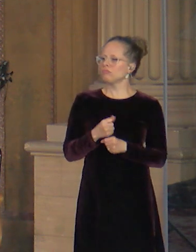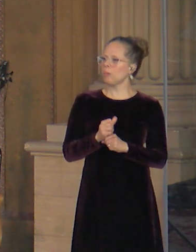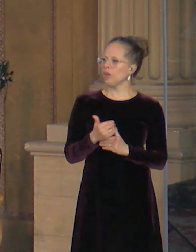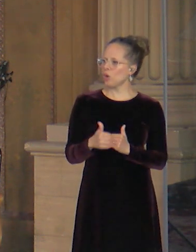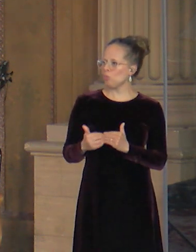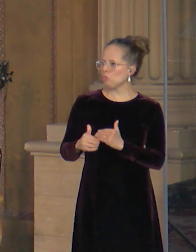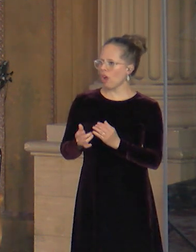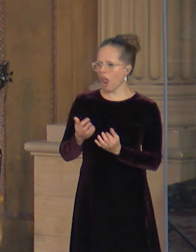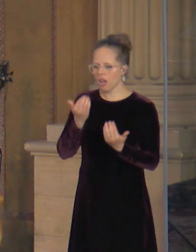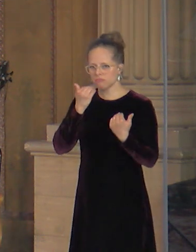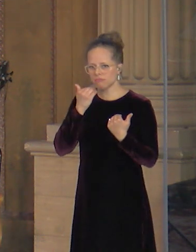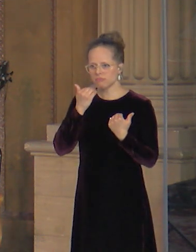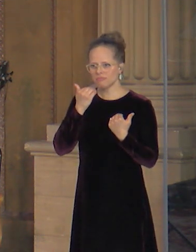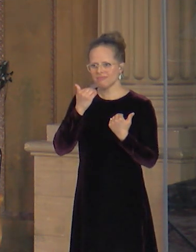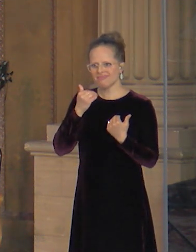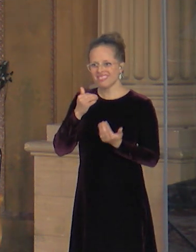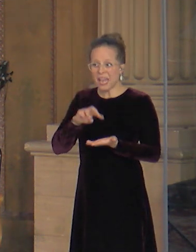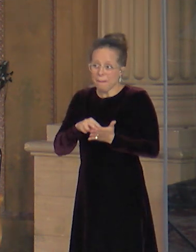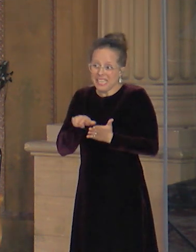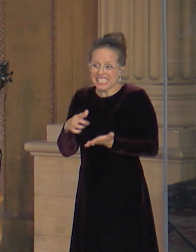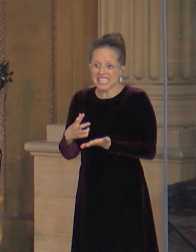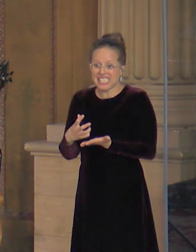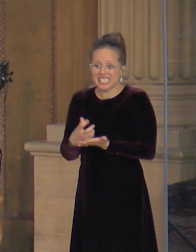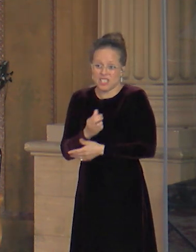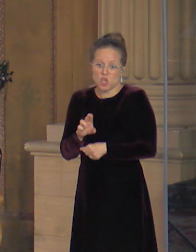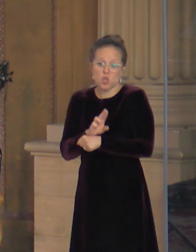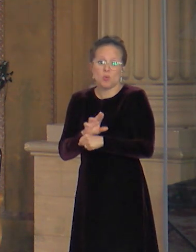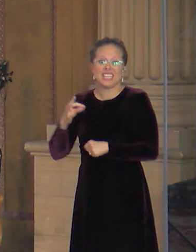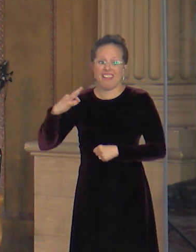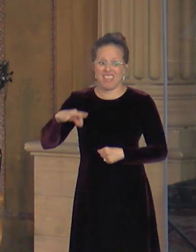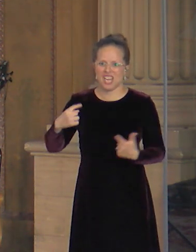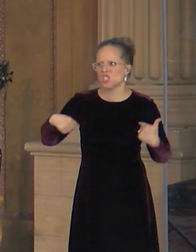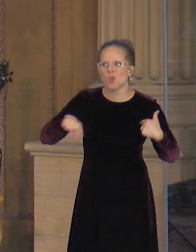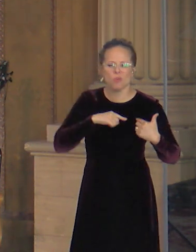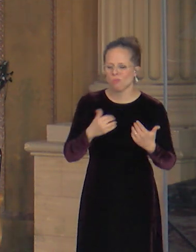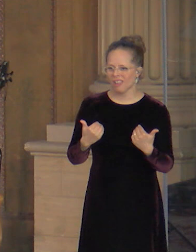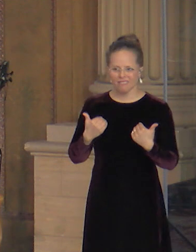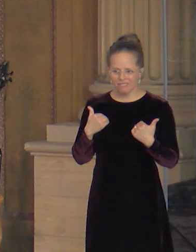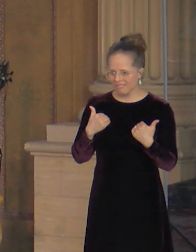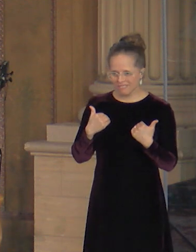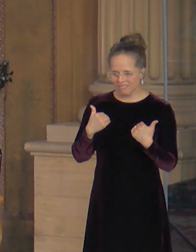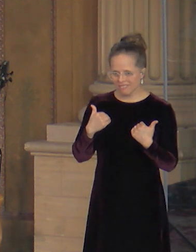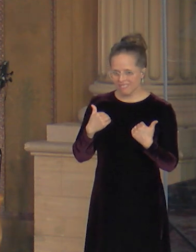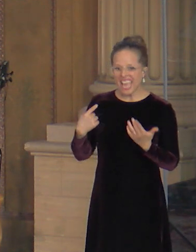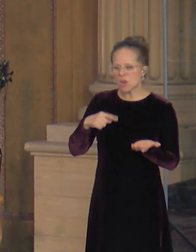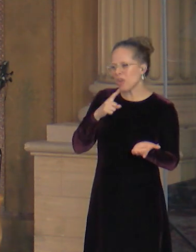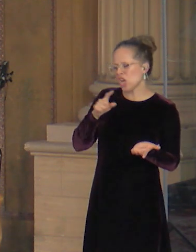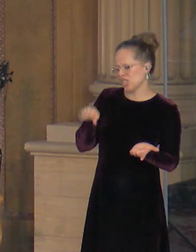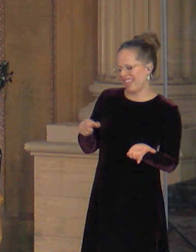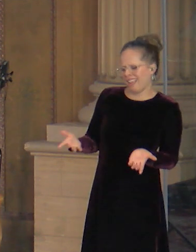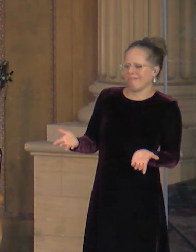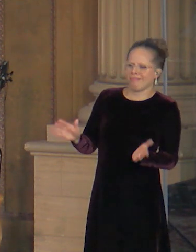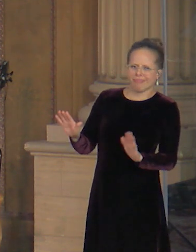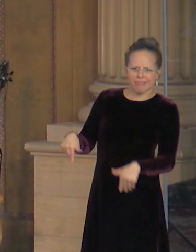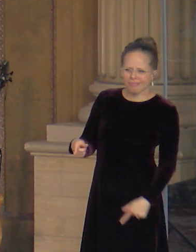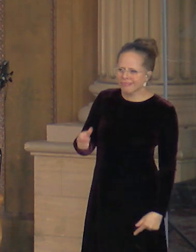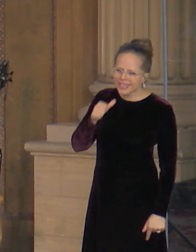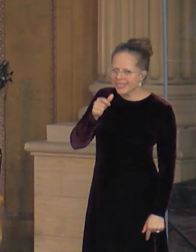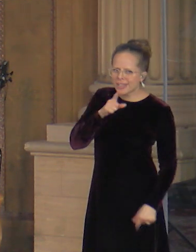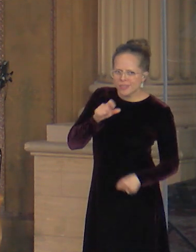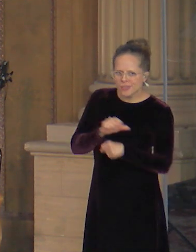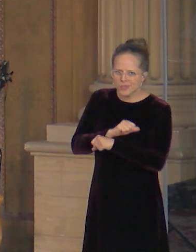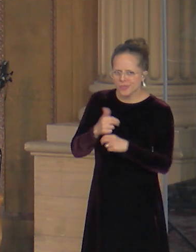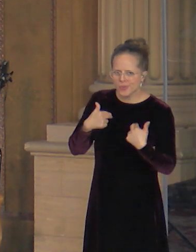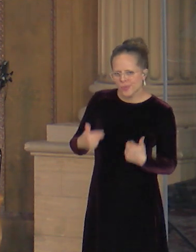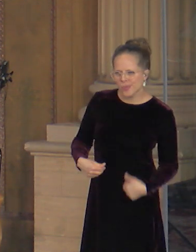using an advantage we don't have and then we could say he's not really tempted in the same way that we are we could maybe even say that he didn't live like a true man